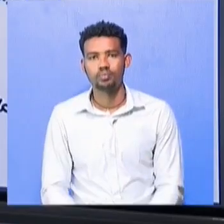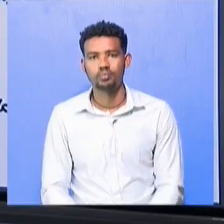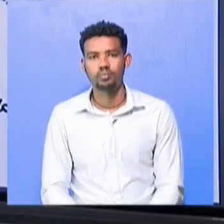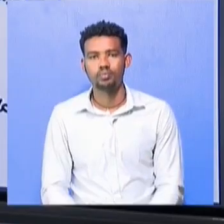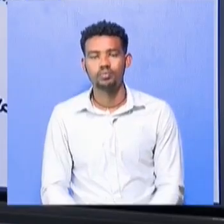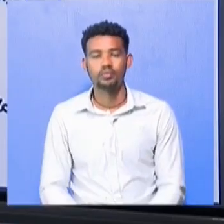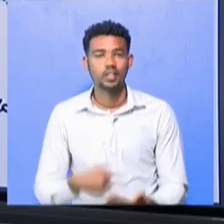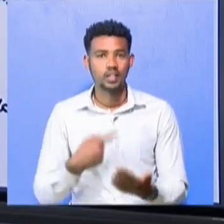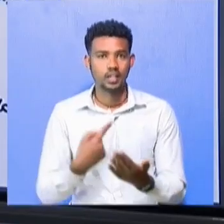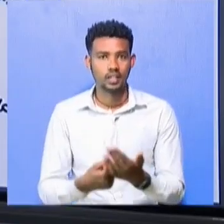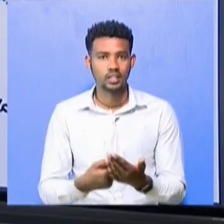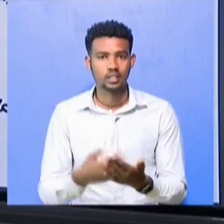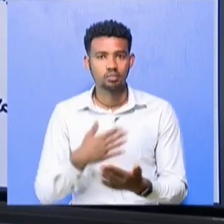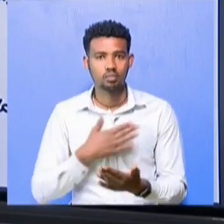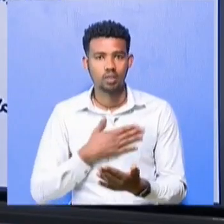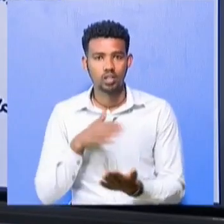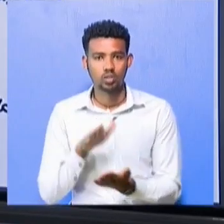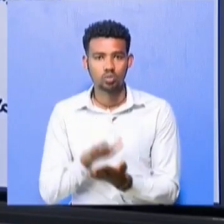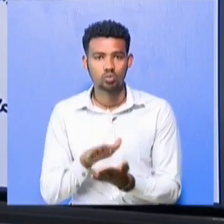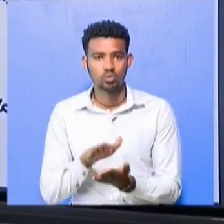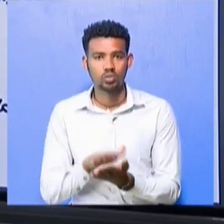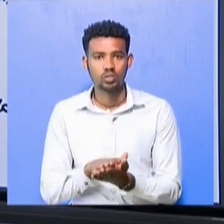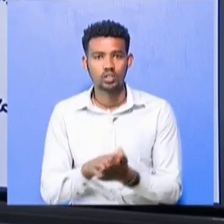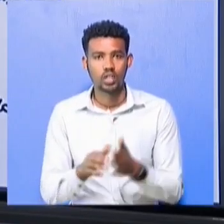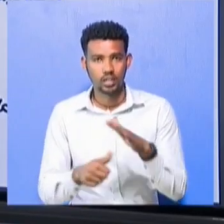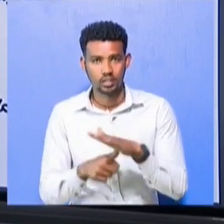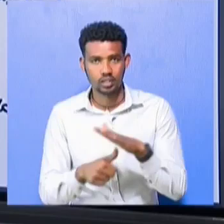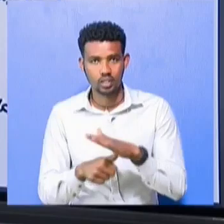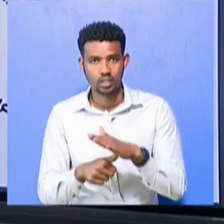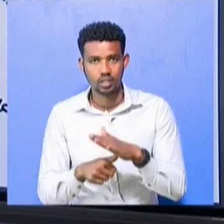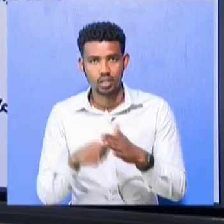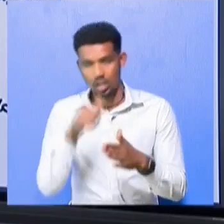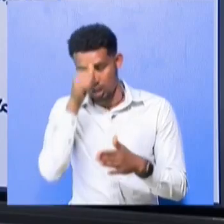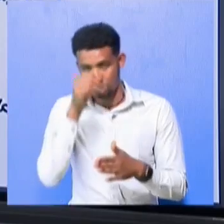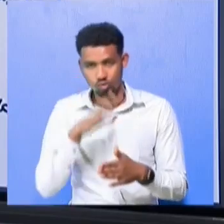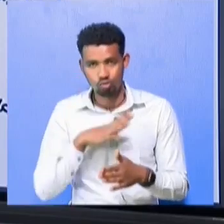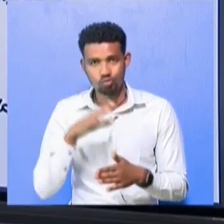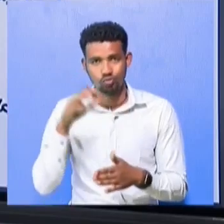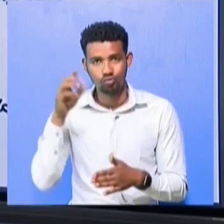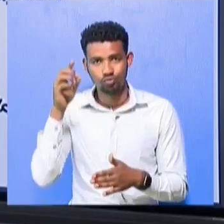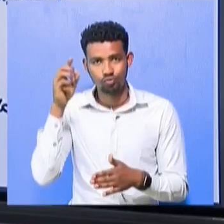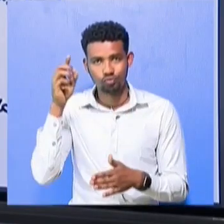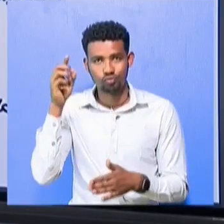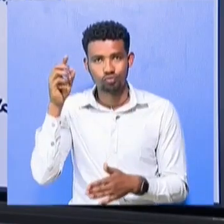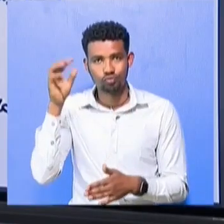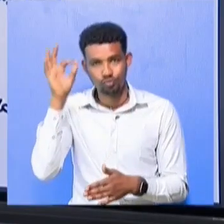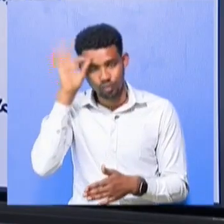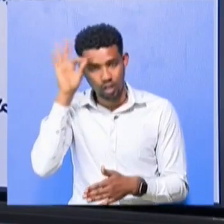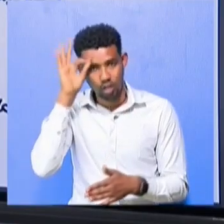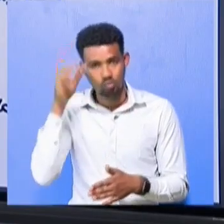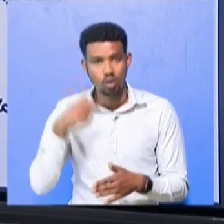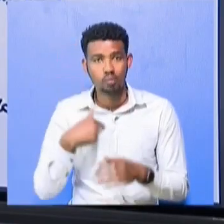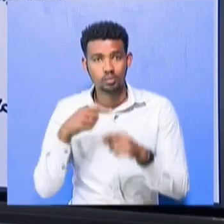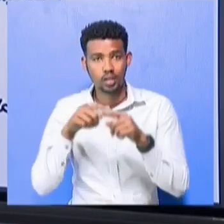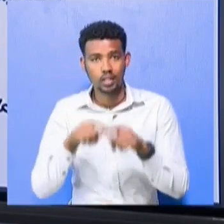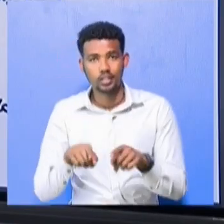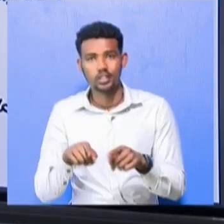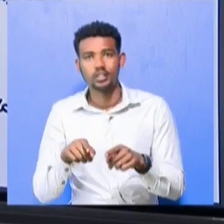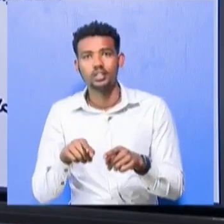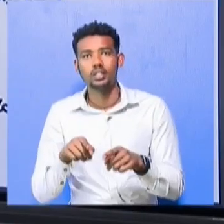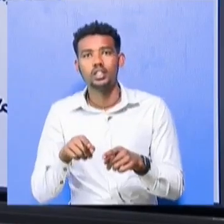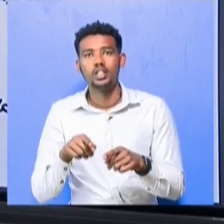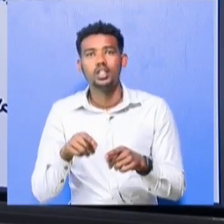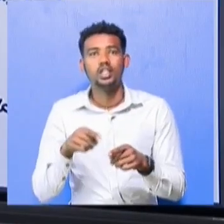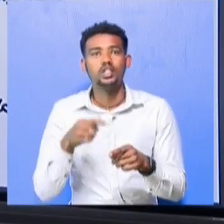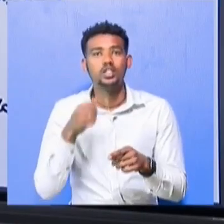Here is my school director, Atofik. I'm kindly